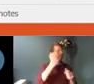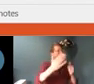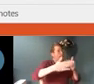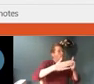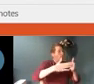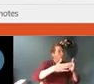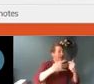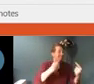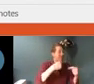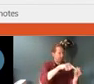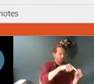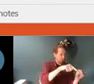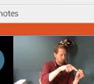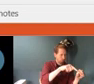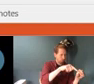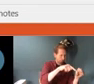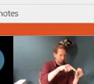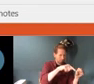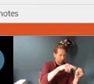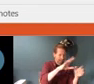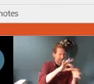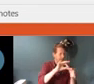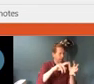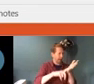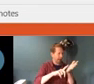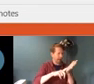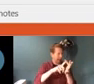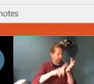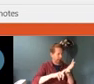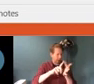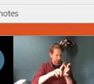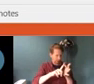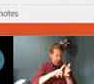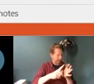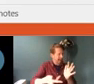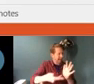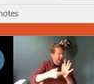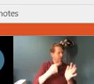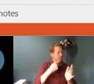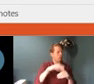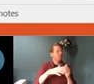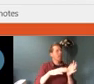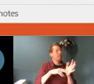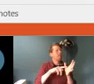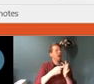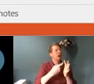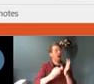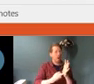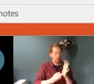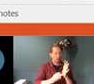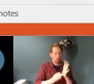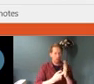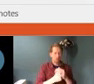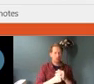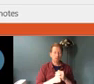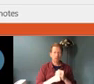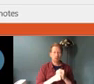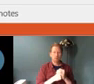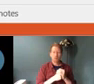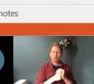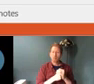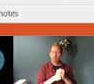alleles, increase the allele diversity at these markers, which, if we talk about autosomal STRs, that